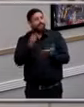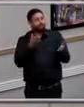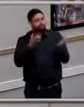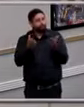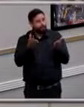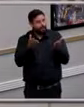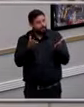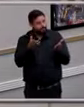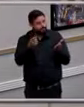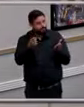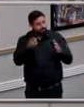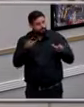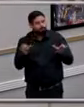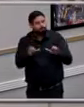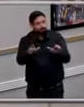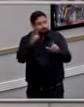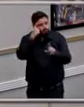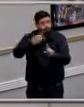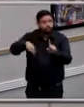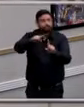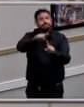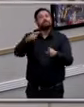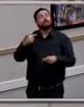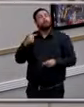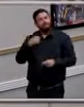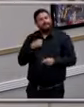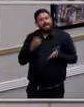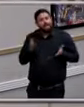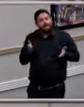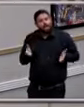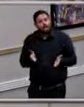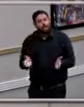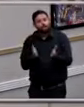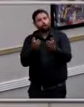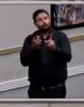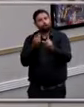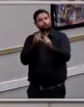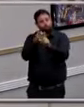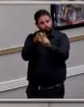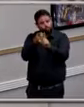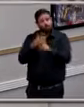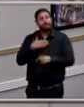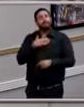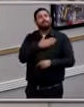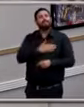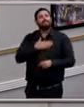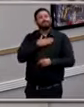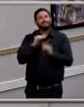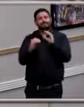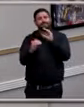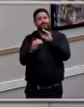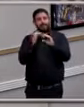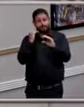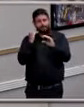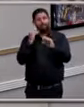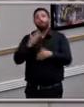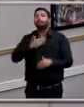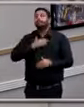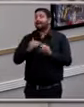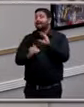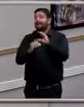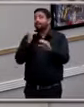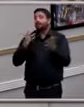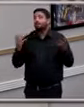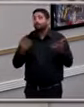done. I would encourage you to send me an email. My email